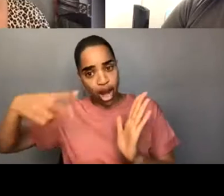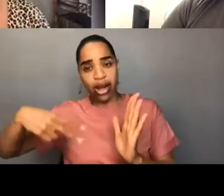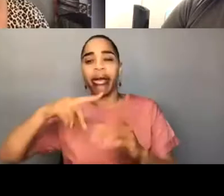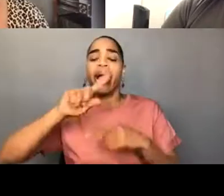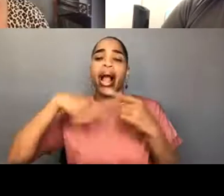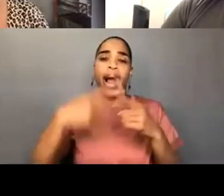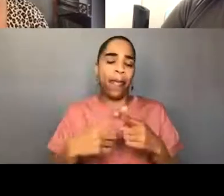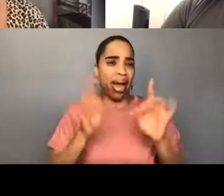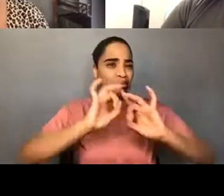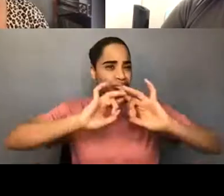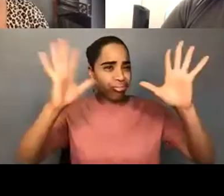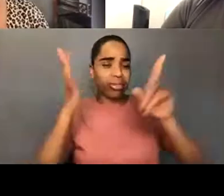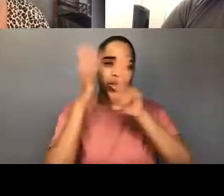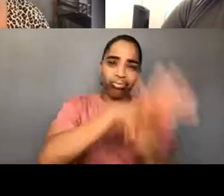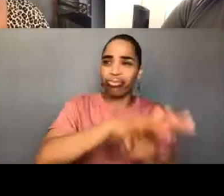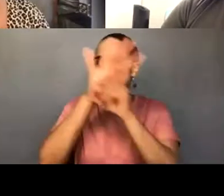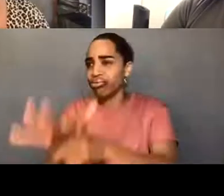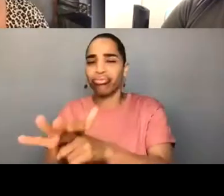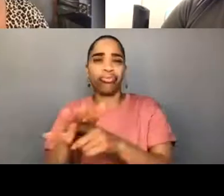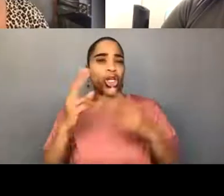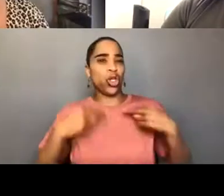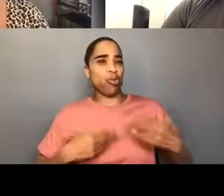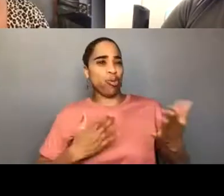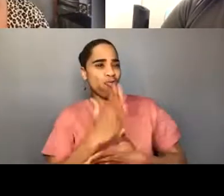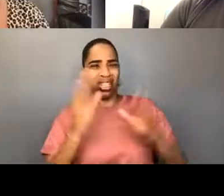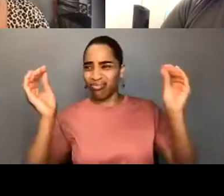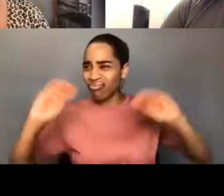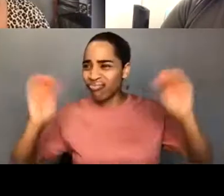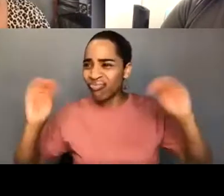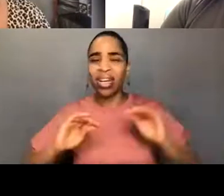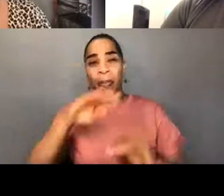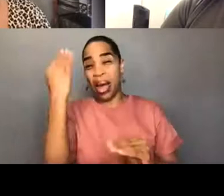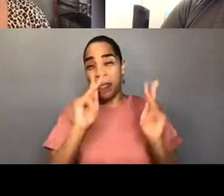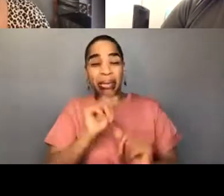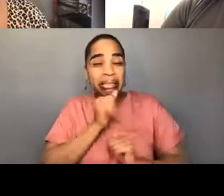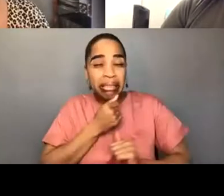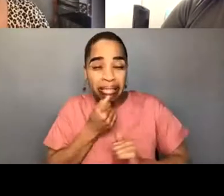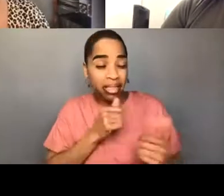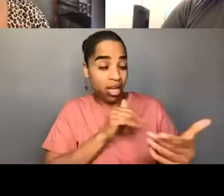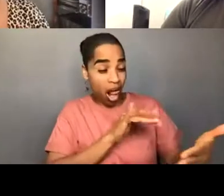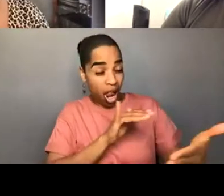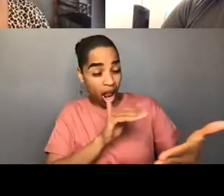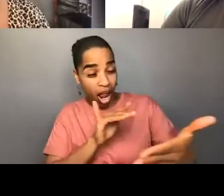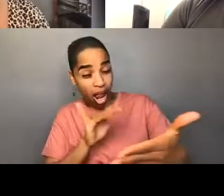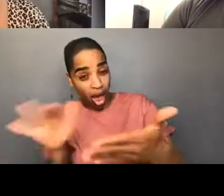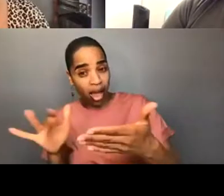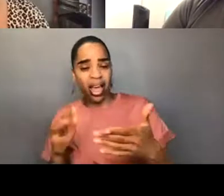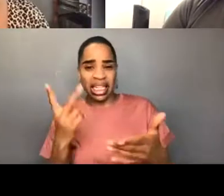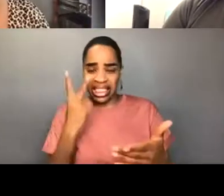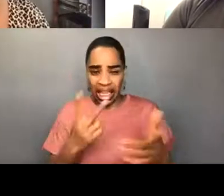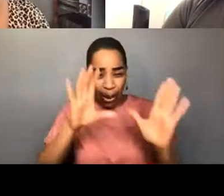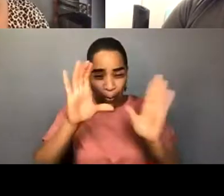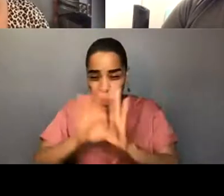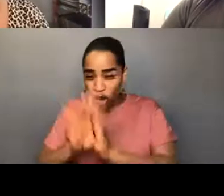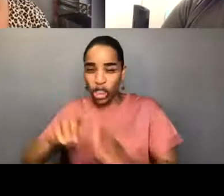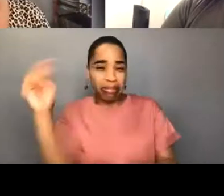the atrocities, the human rights violations that Black people have had to go through, looking at photos of lynchings,